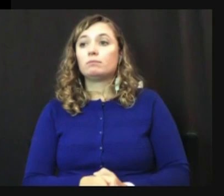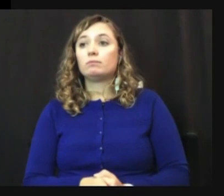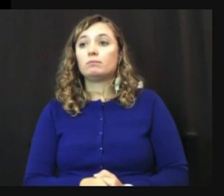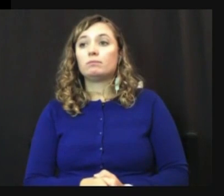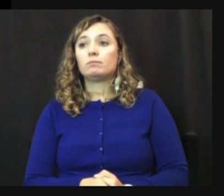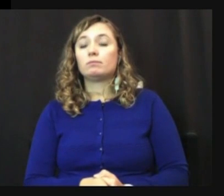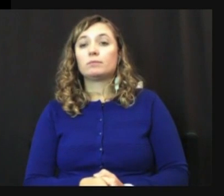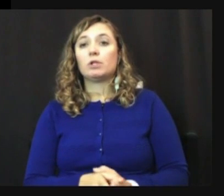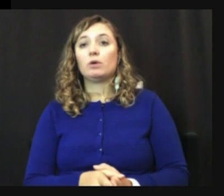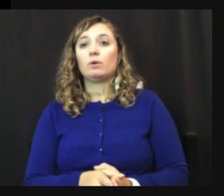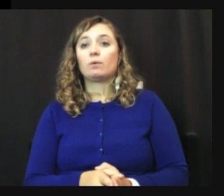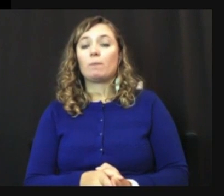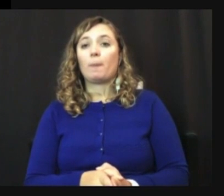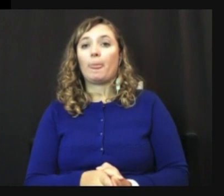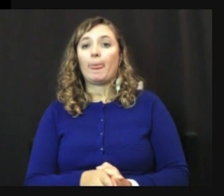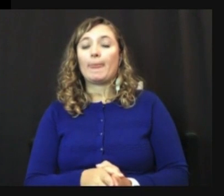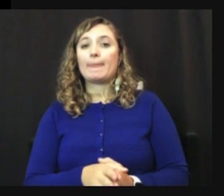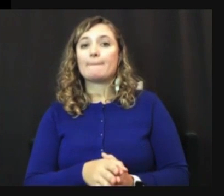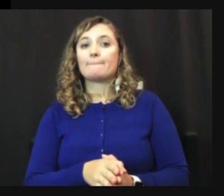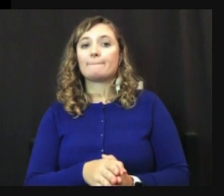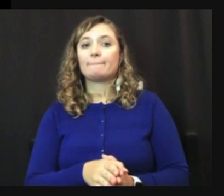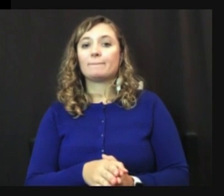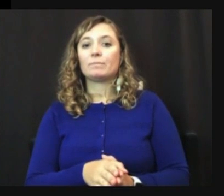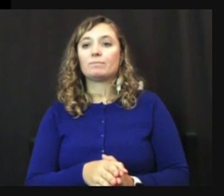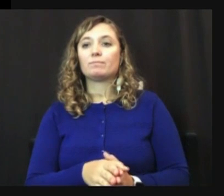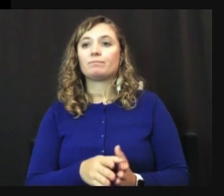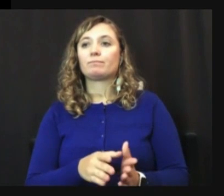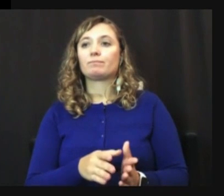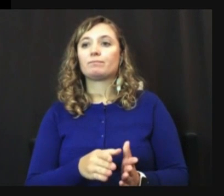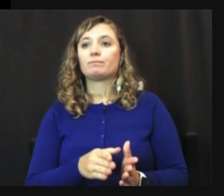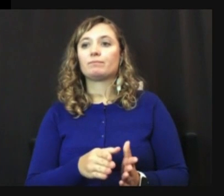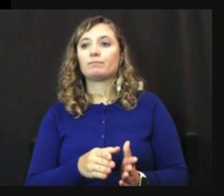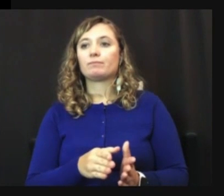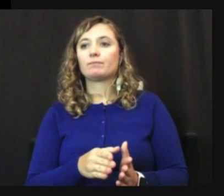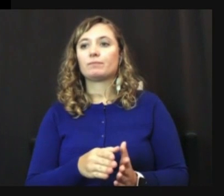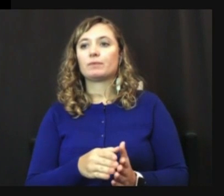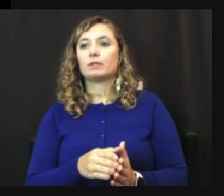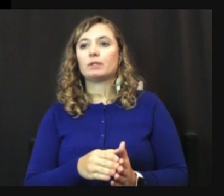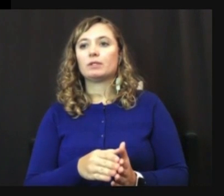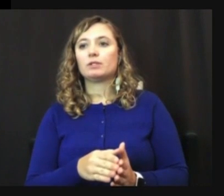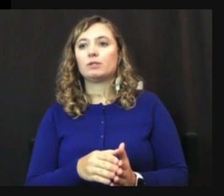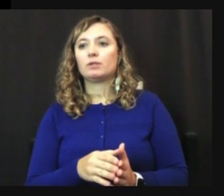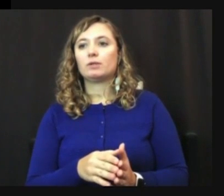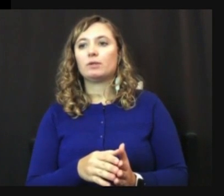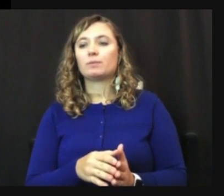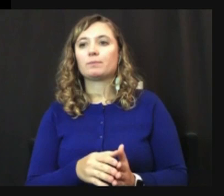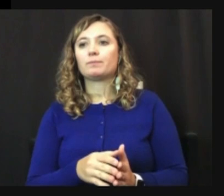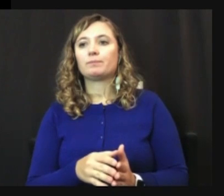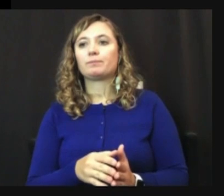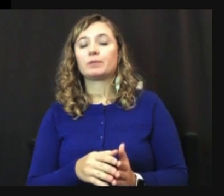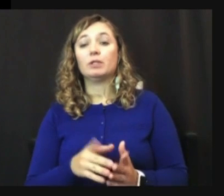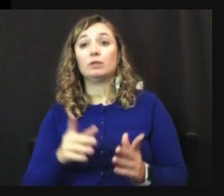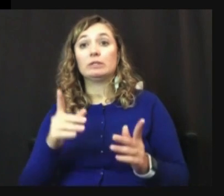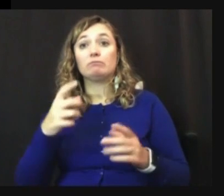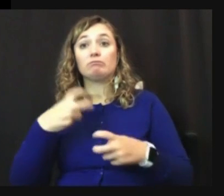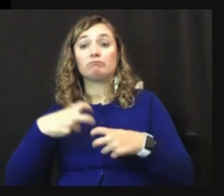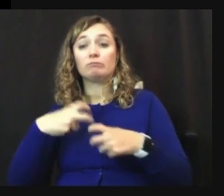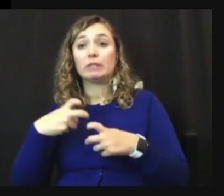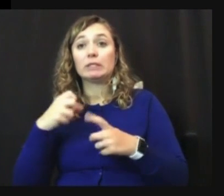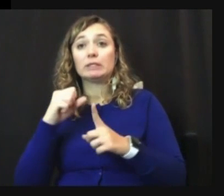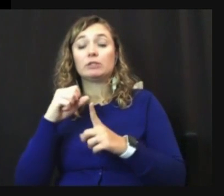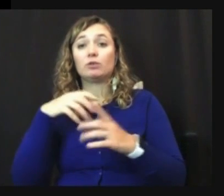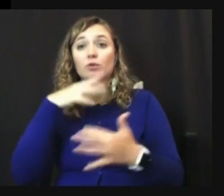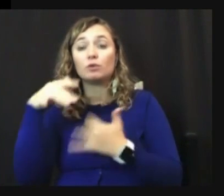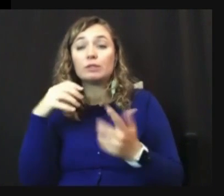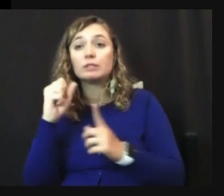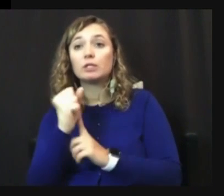relationships, from difficulties adjusting behavior to suit various social contexts. That would be because we don't know what the rules are, because